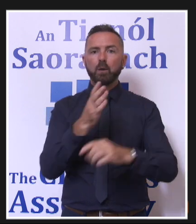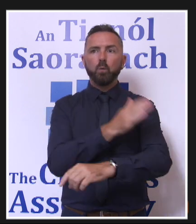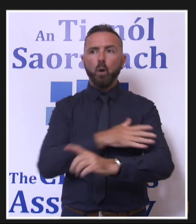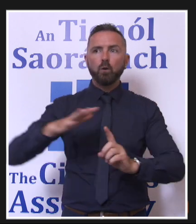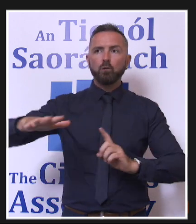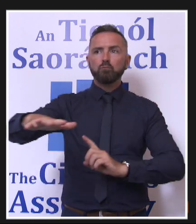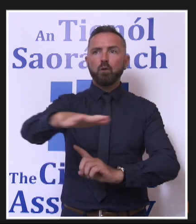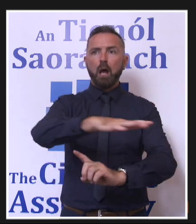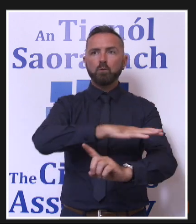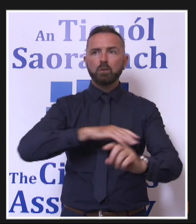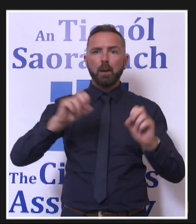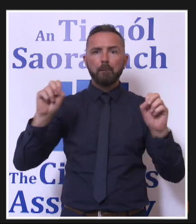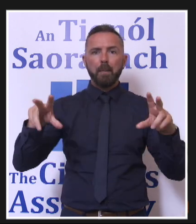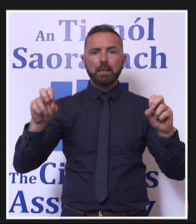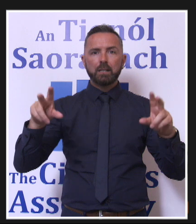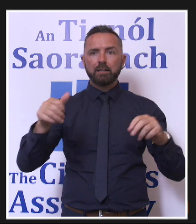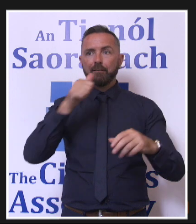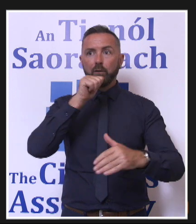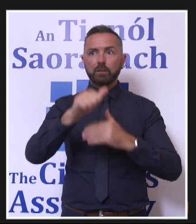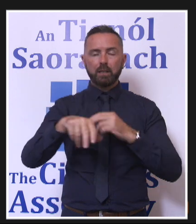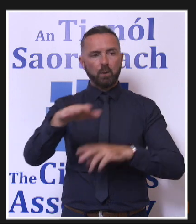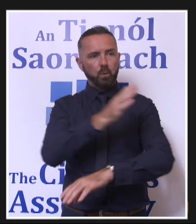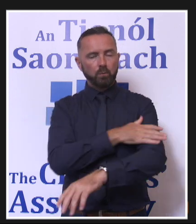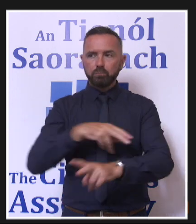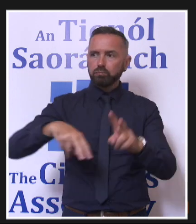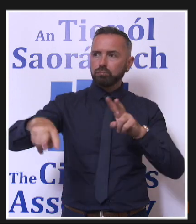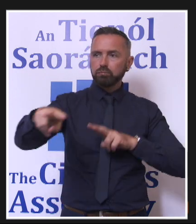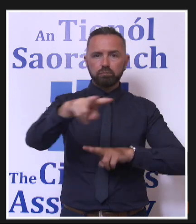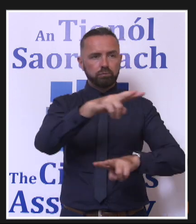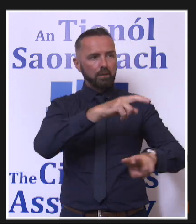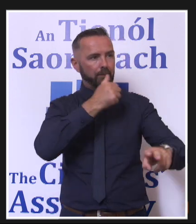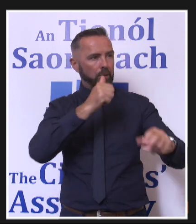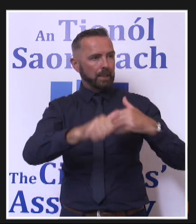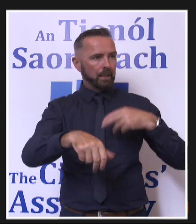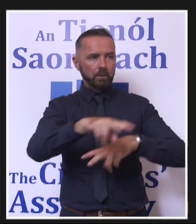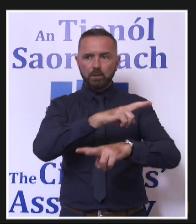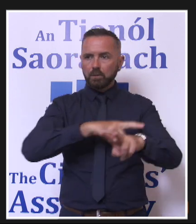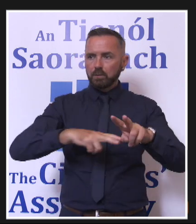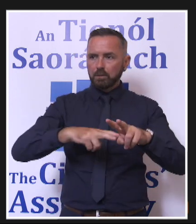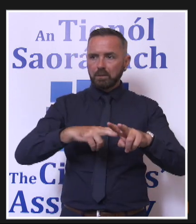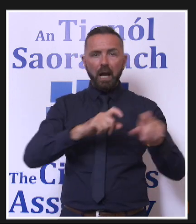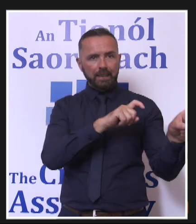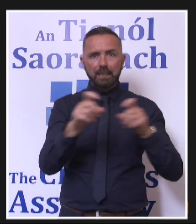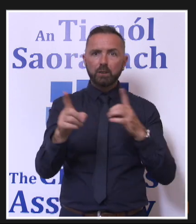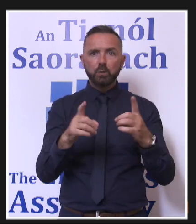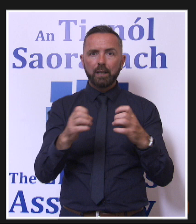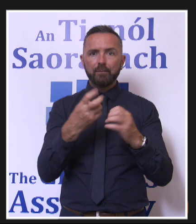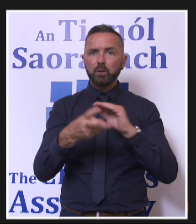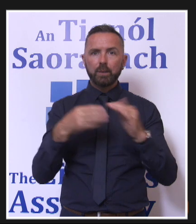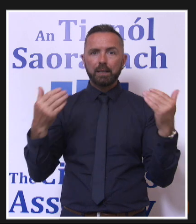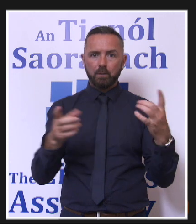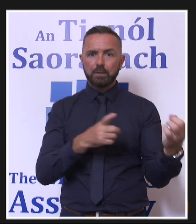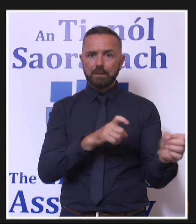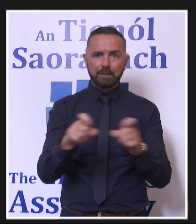of Manchester, city centre Manchester, on my first day in office, and I continue to do it. You've got to kind of live it and show it relentlessly that it's